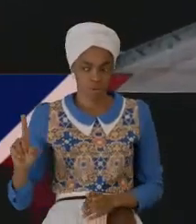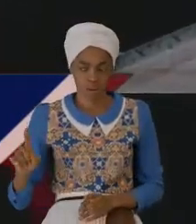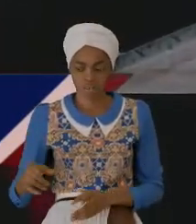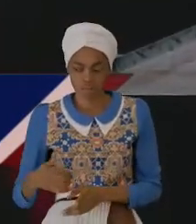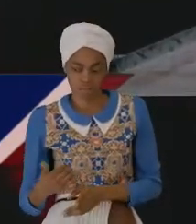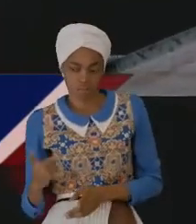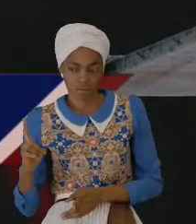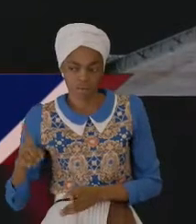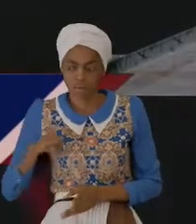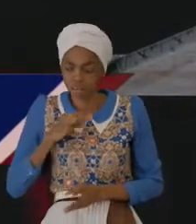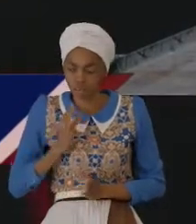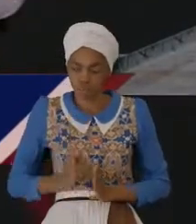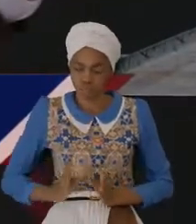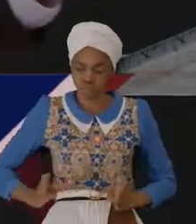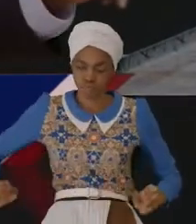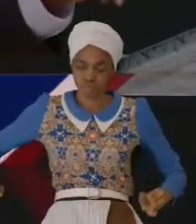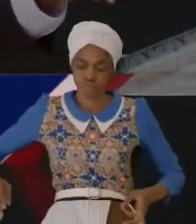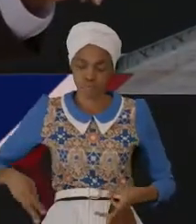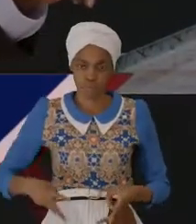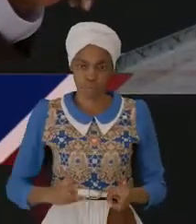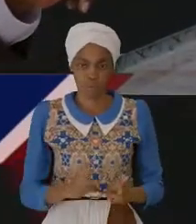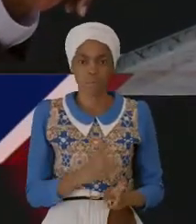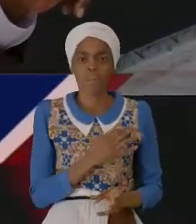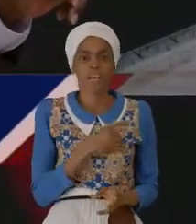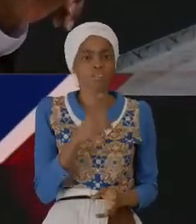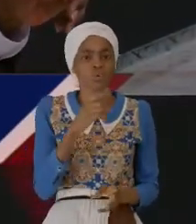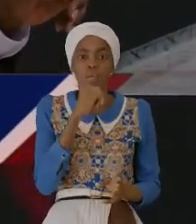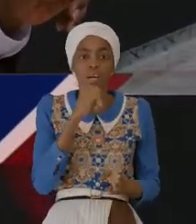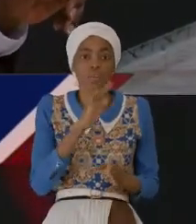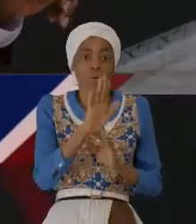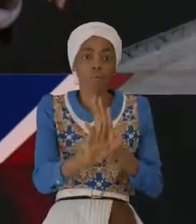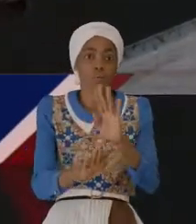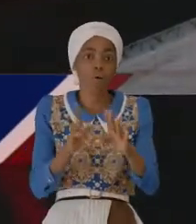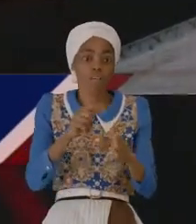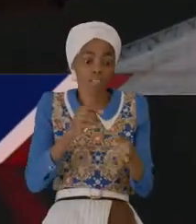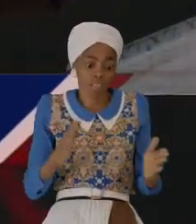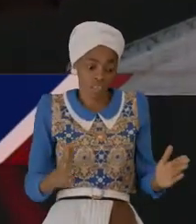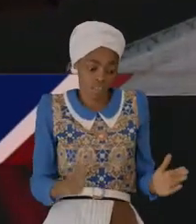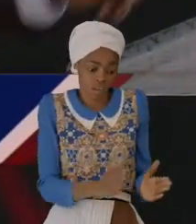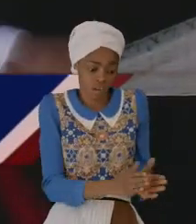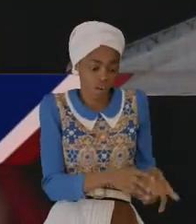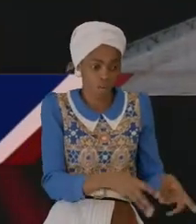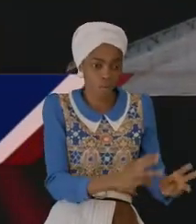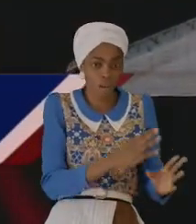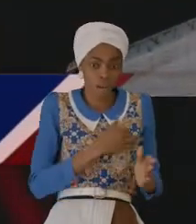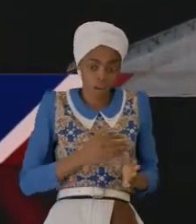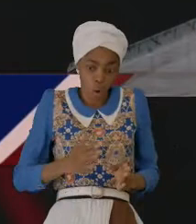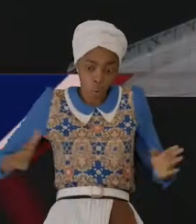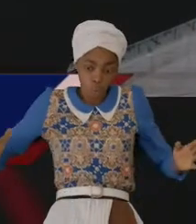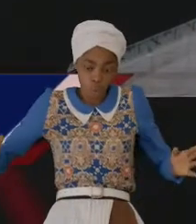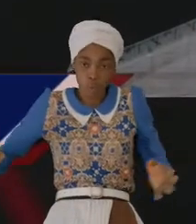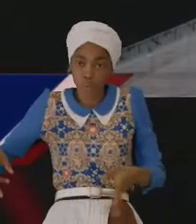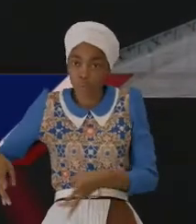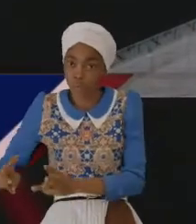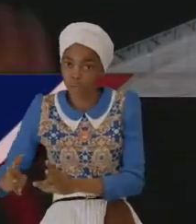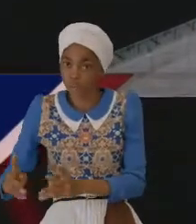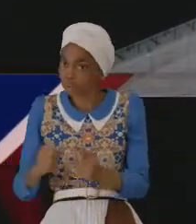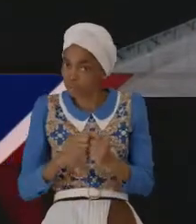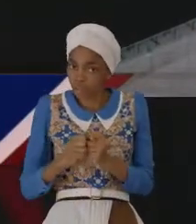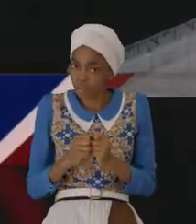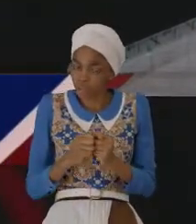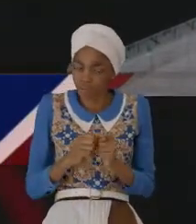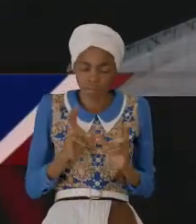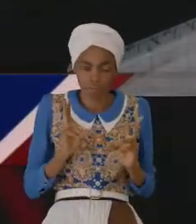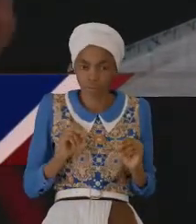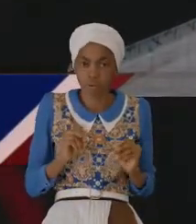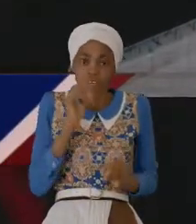broad way and you cannot walk in the narrow way and the broad way at the same time if you